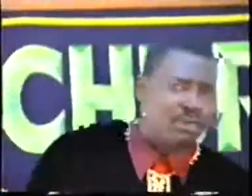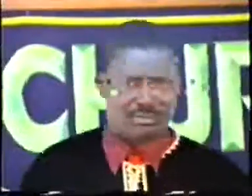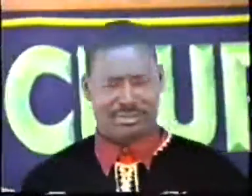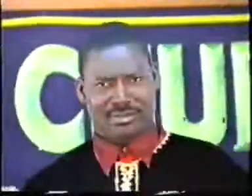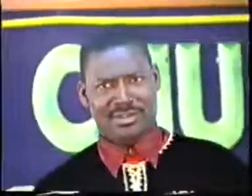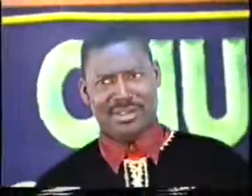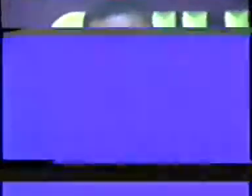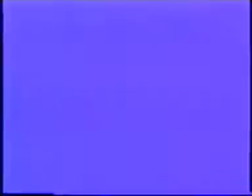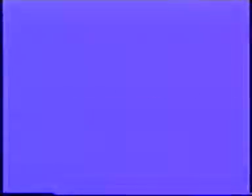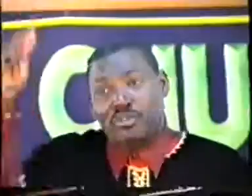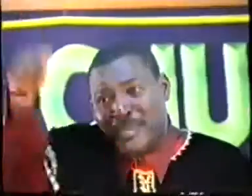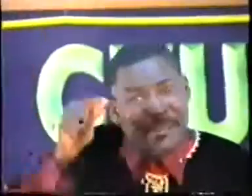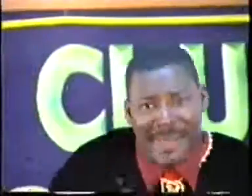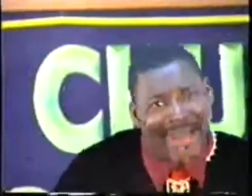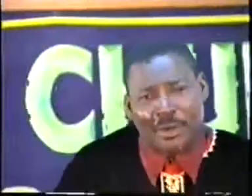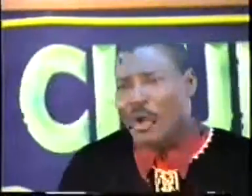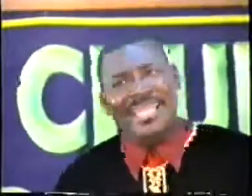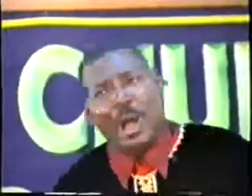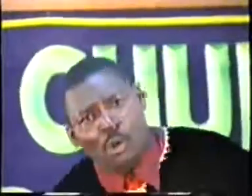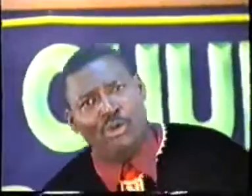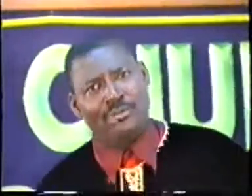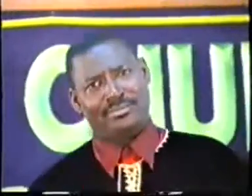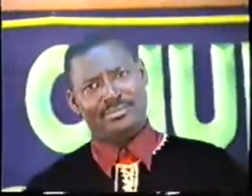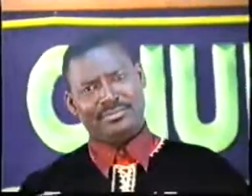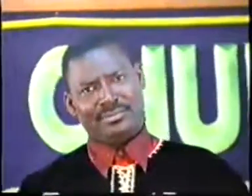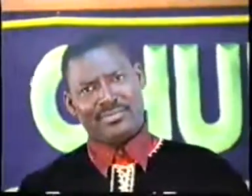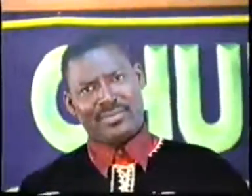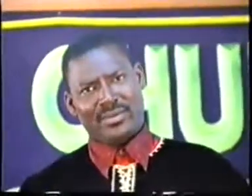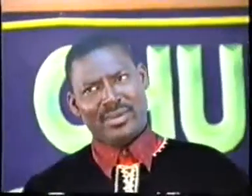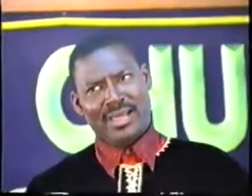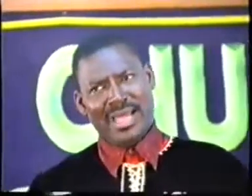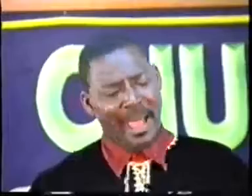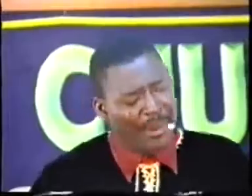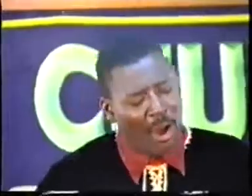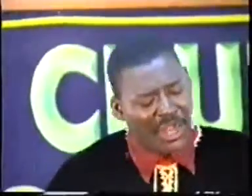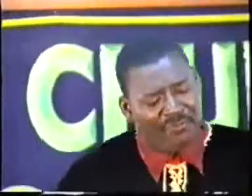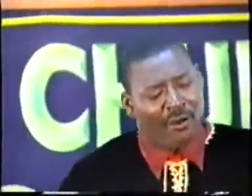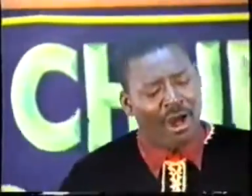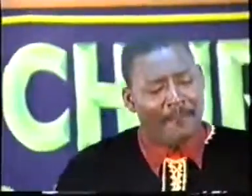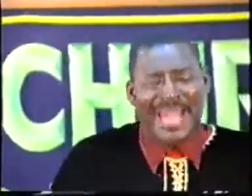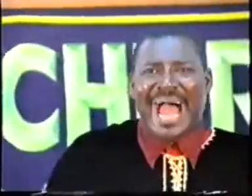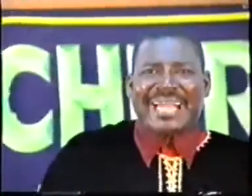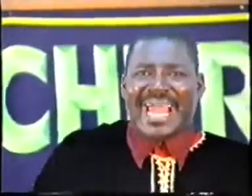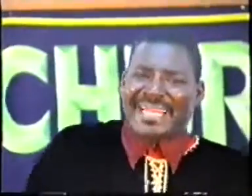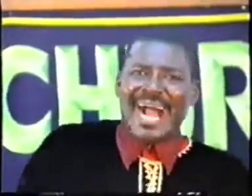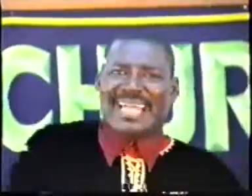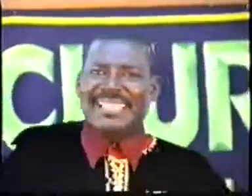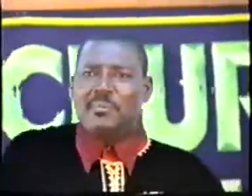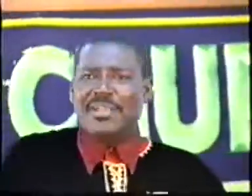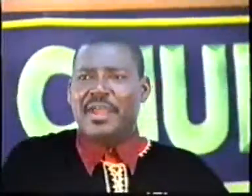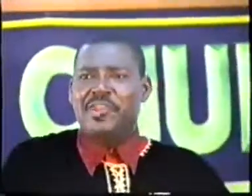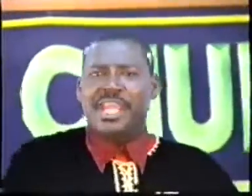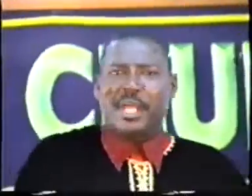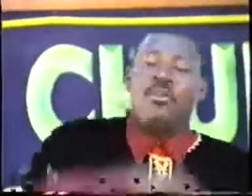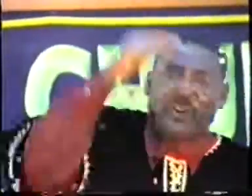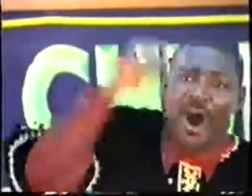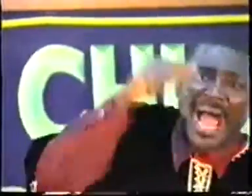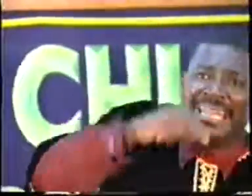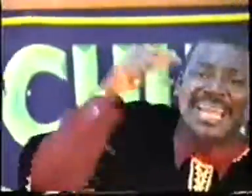and Warner. Yes, Mammy Marino, near Warner. A bro did for Malachi, a cast as I was a